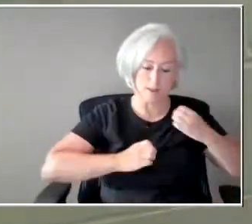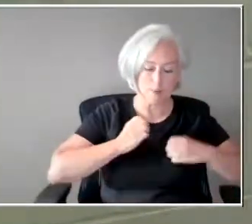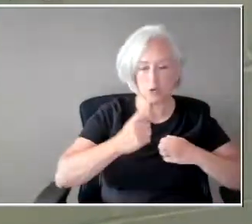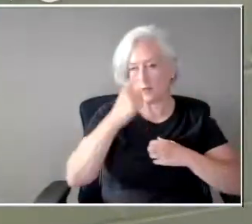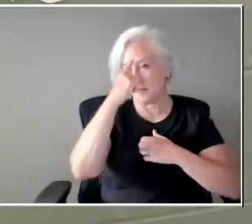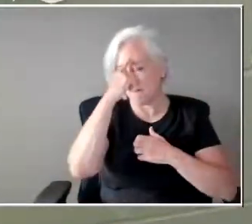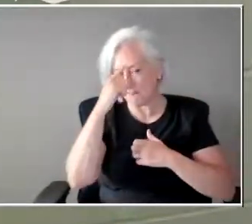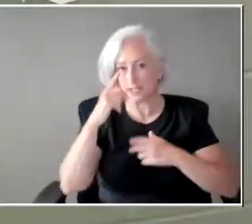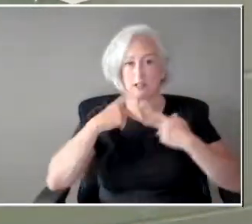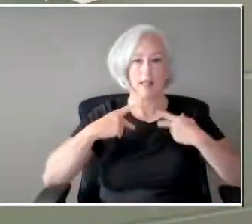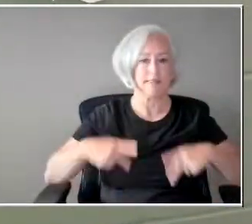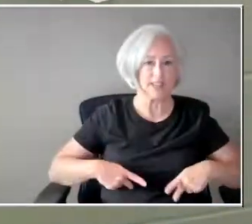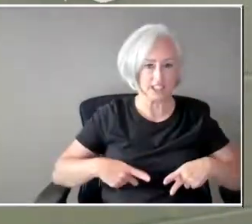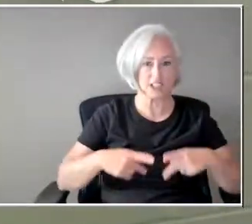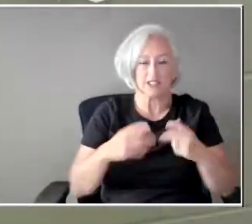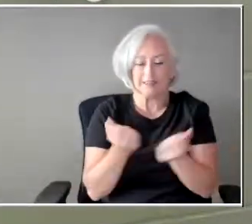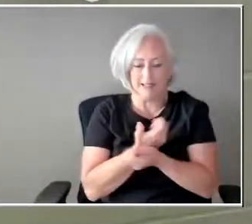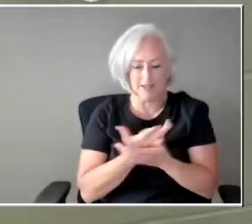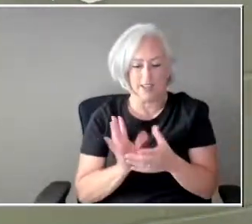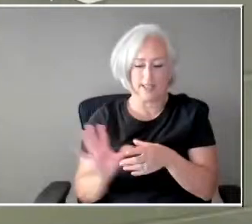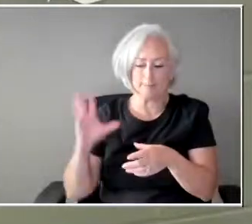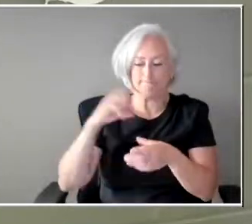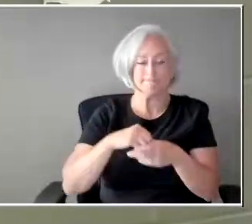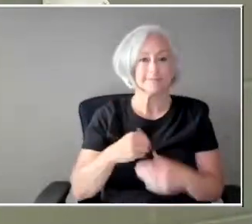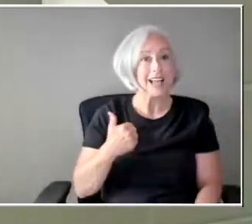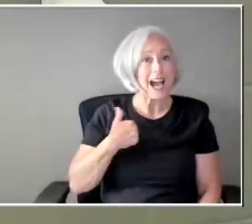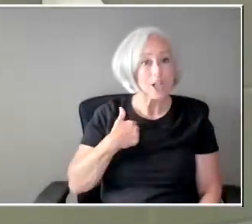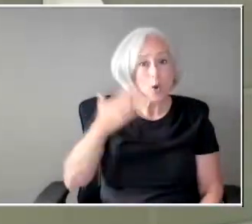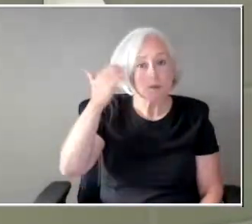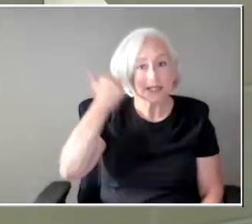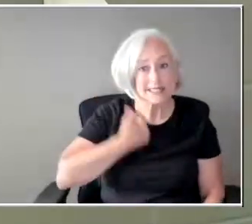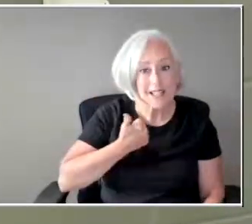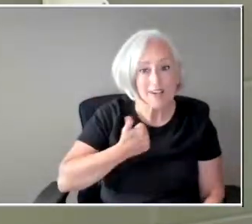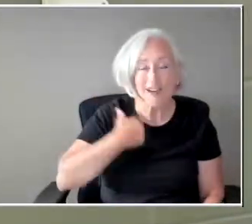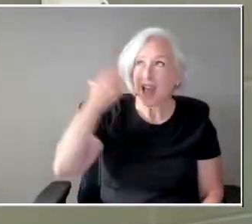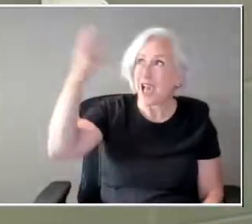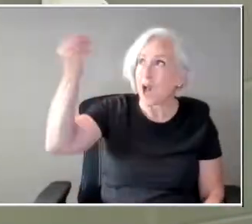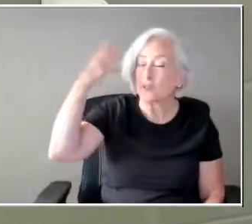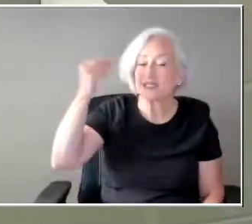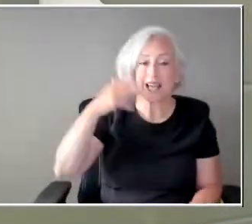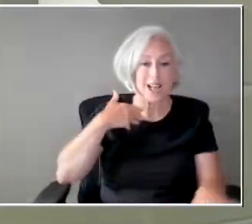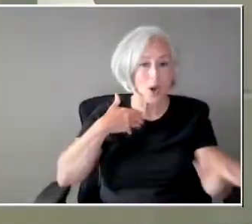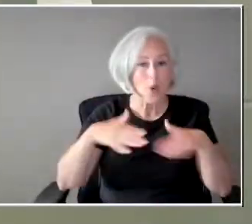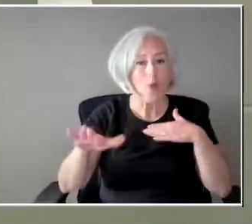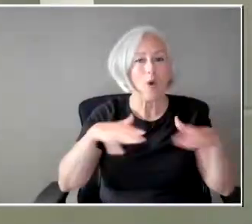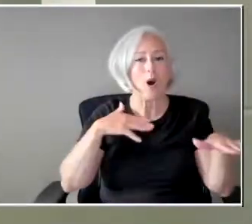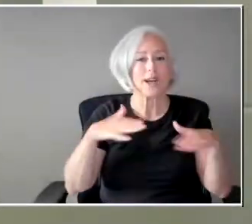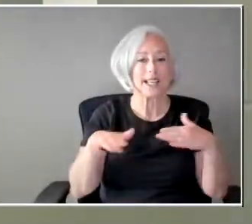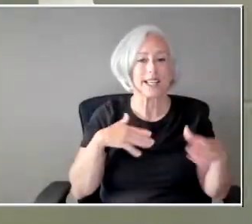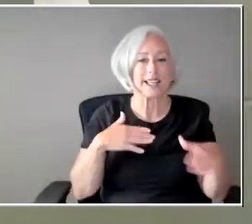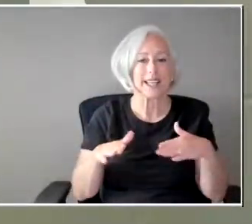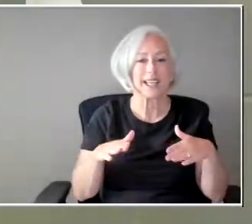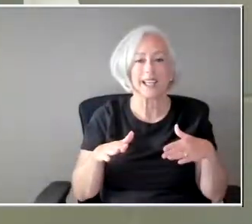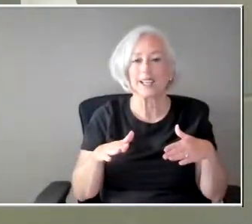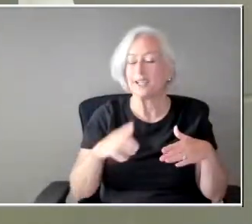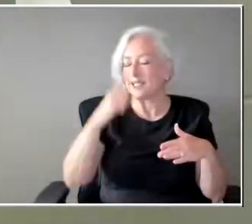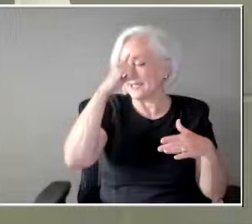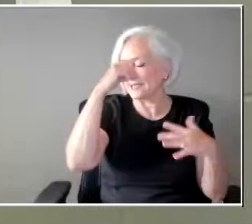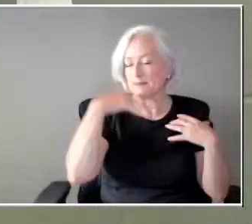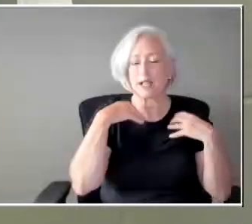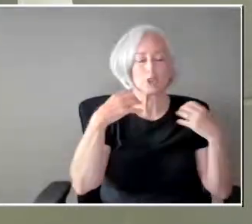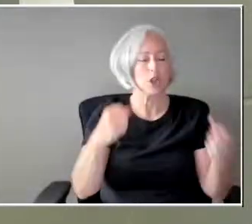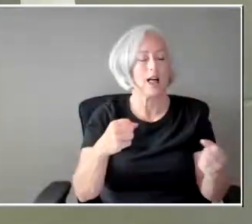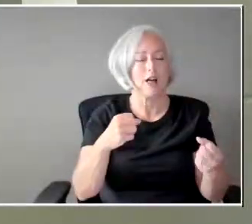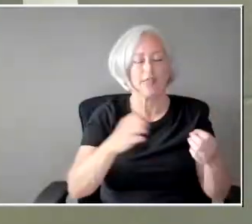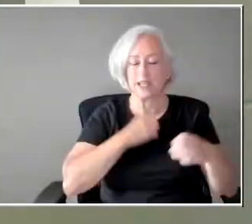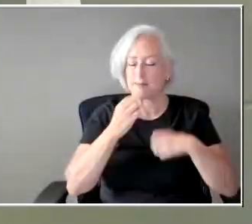I know for me, just being outside and walking is more mental health and emotional health than